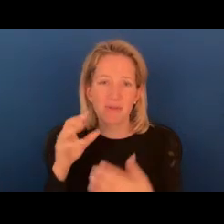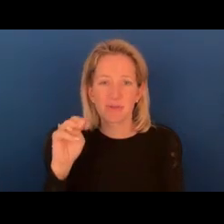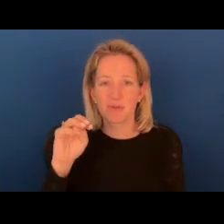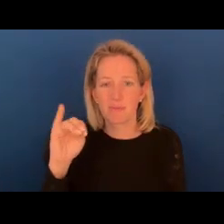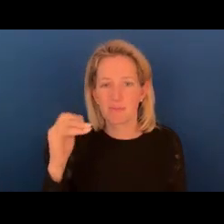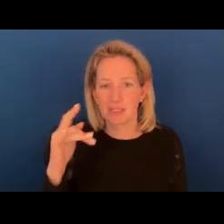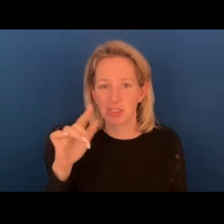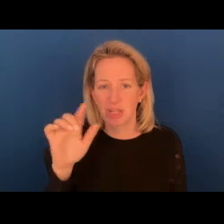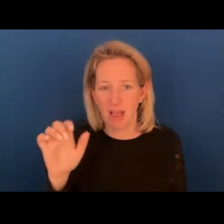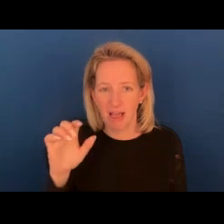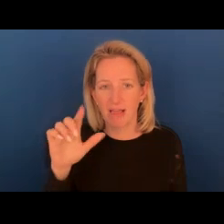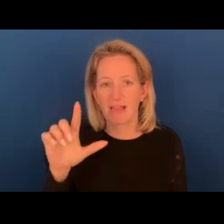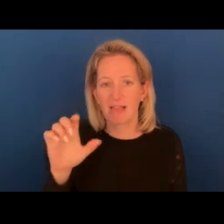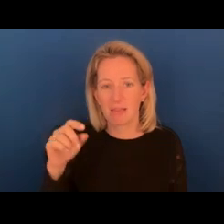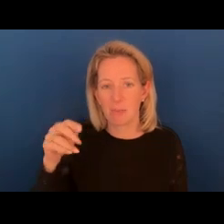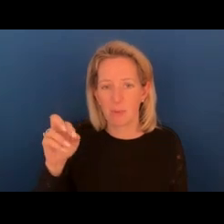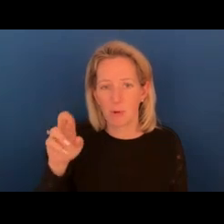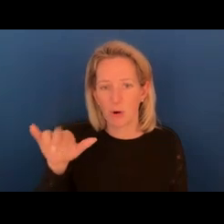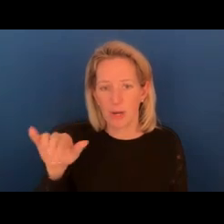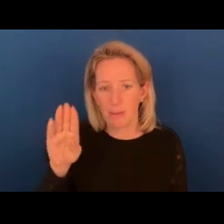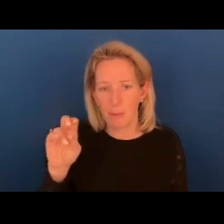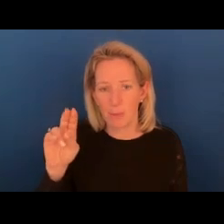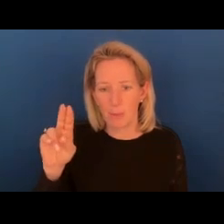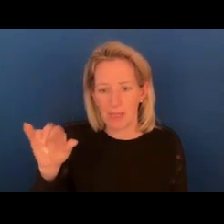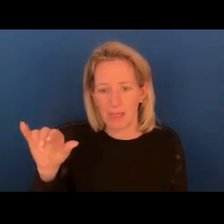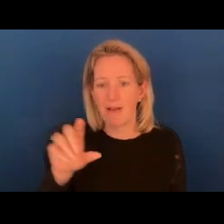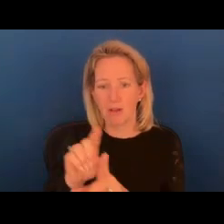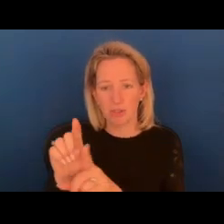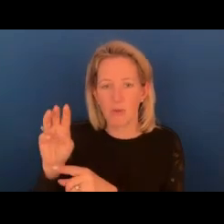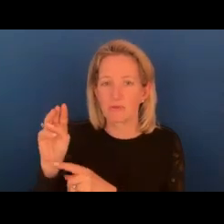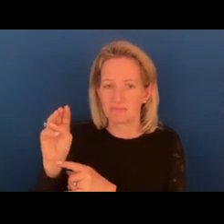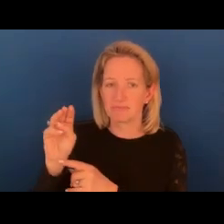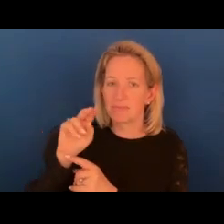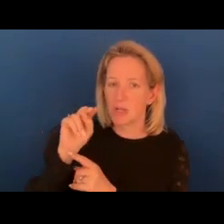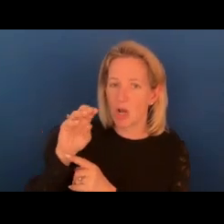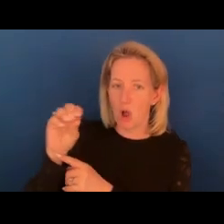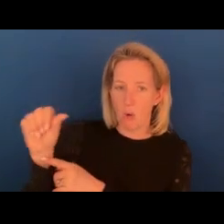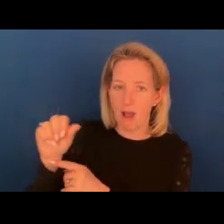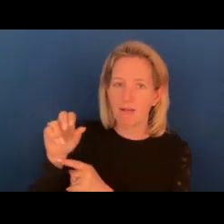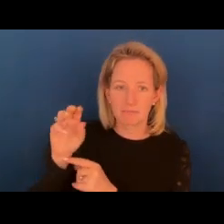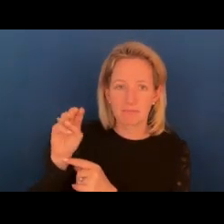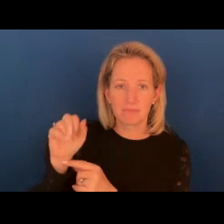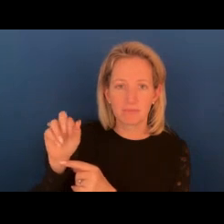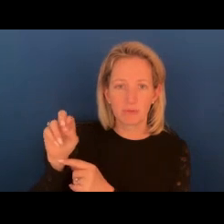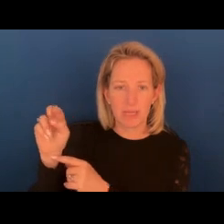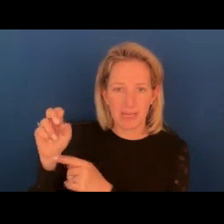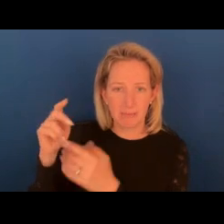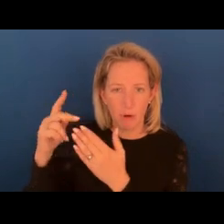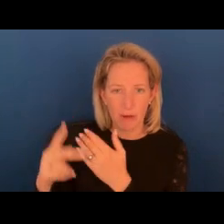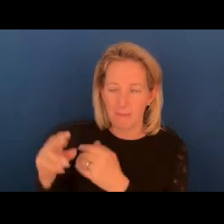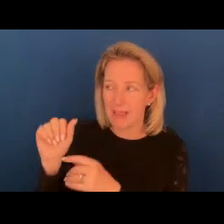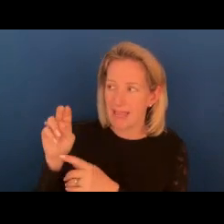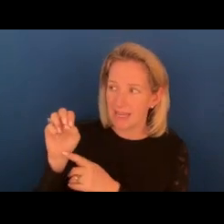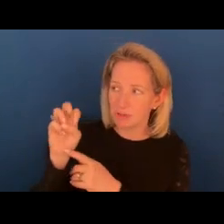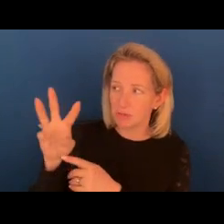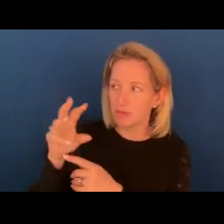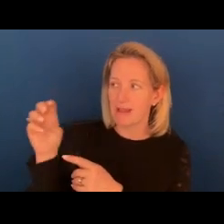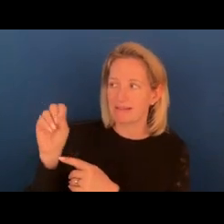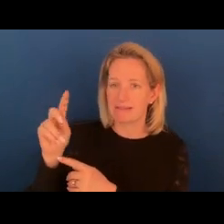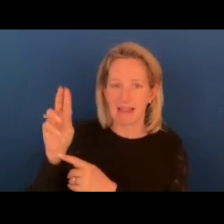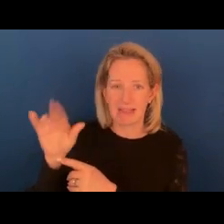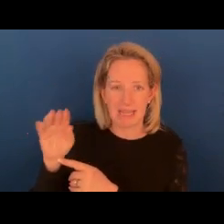Lepori-Bui, as well as the NOAA Marine Debris Program, Andrew Mason and Stacey McMahon, who do a lot to support us out